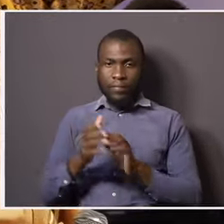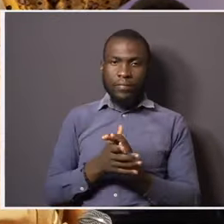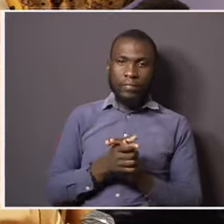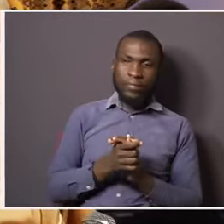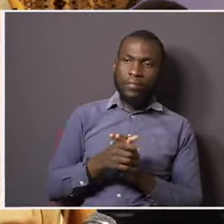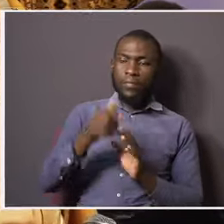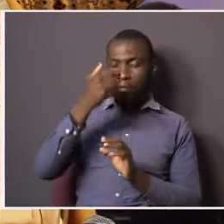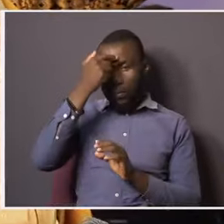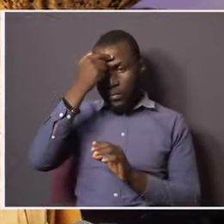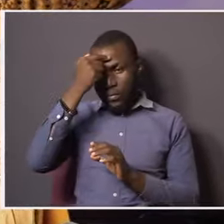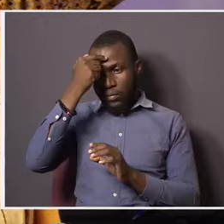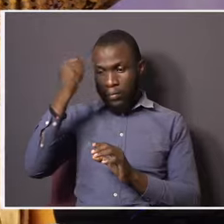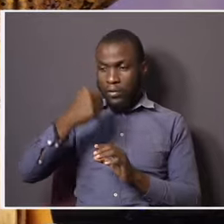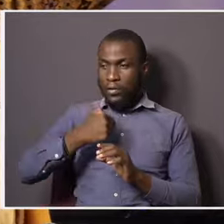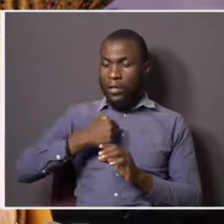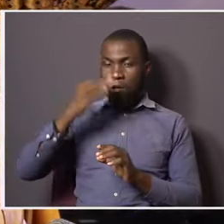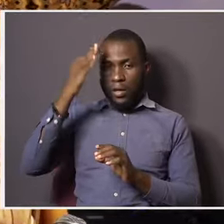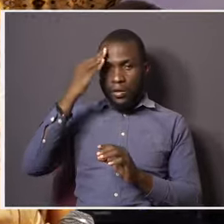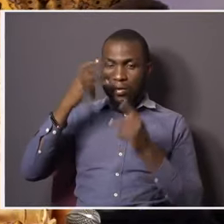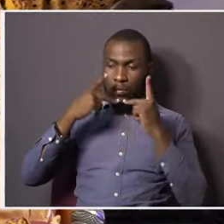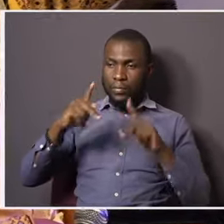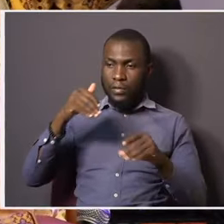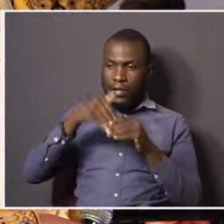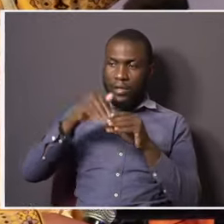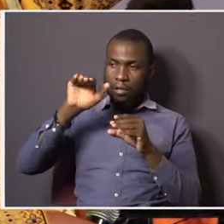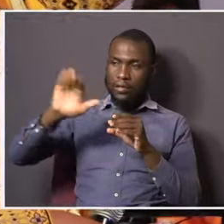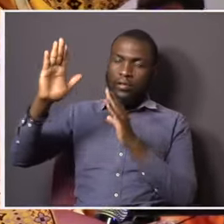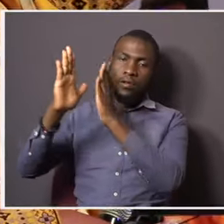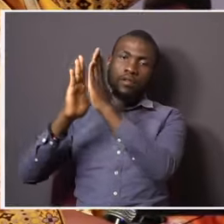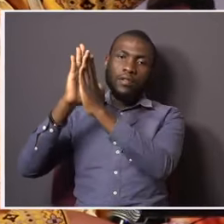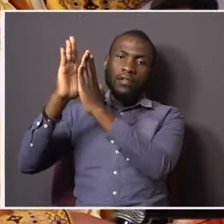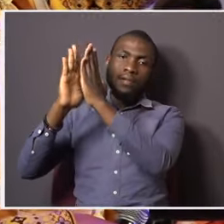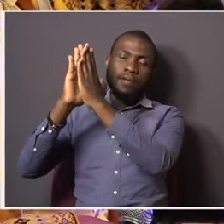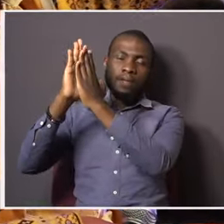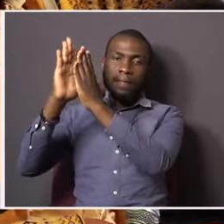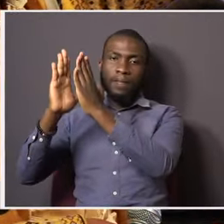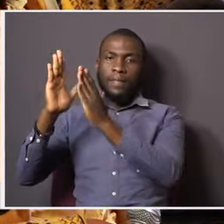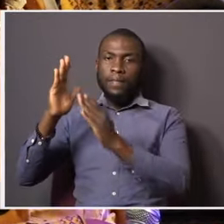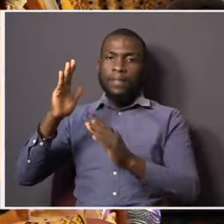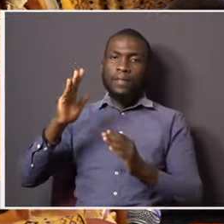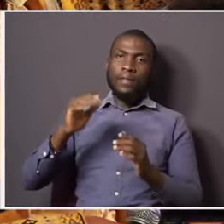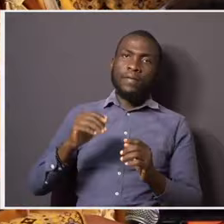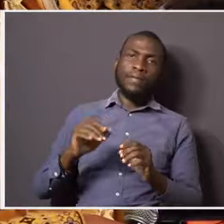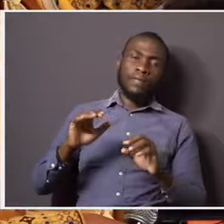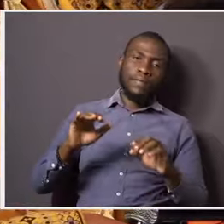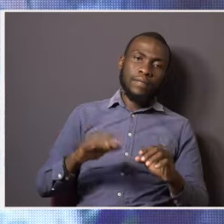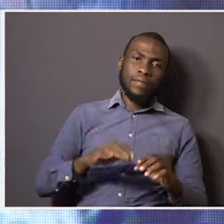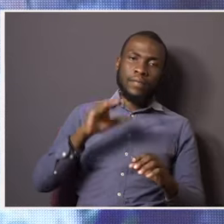'Cause I know there is peace within your presence. Oh God, I